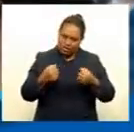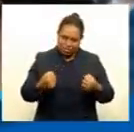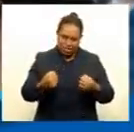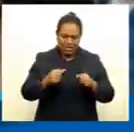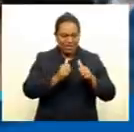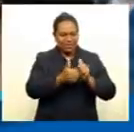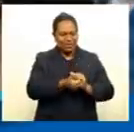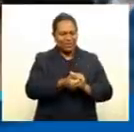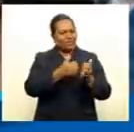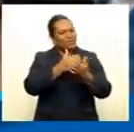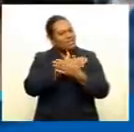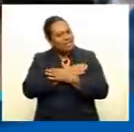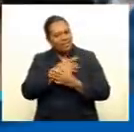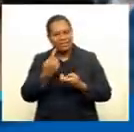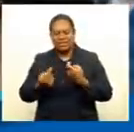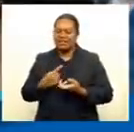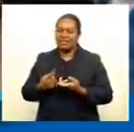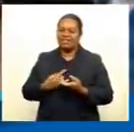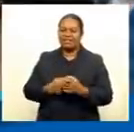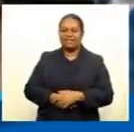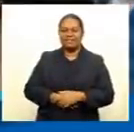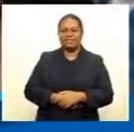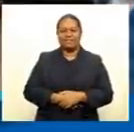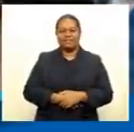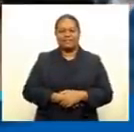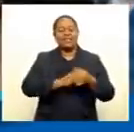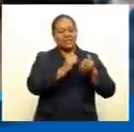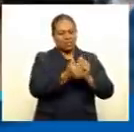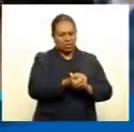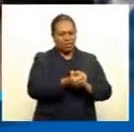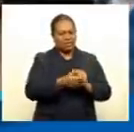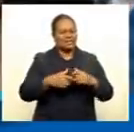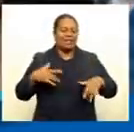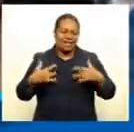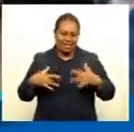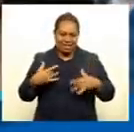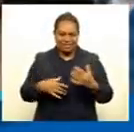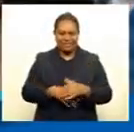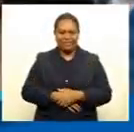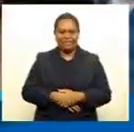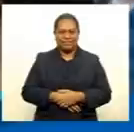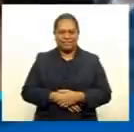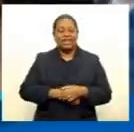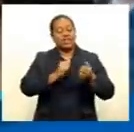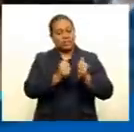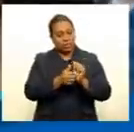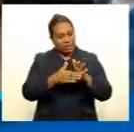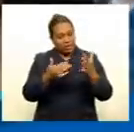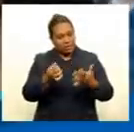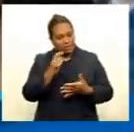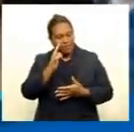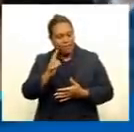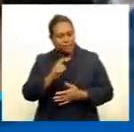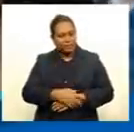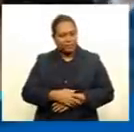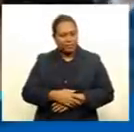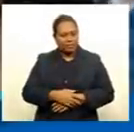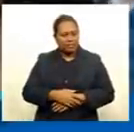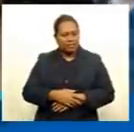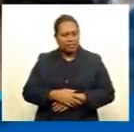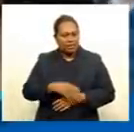the larger and deeper lesson for us. Sport is our life, but sport is now at the cusp of being elevated